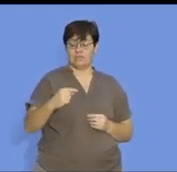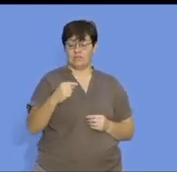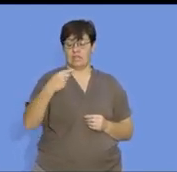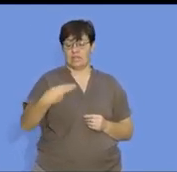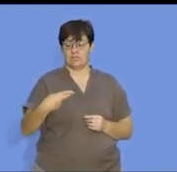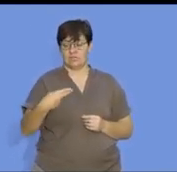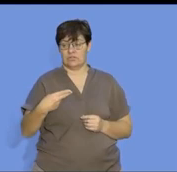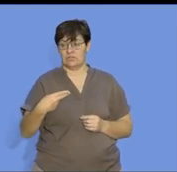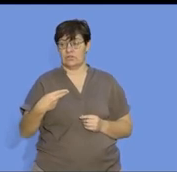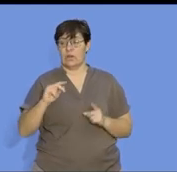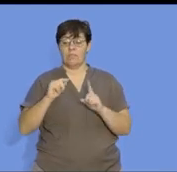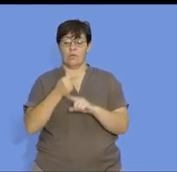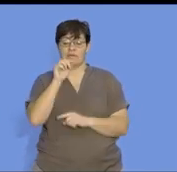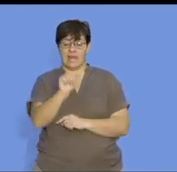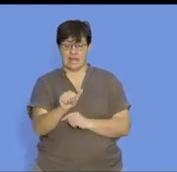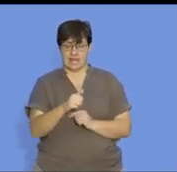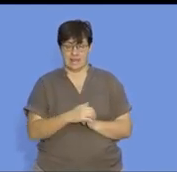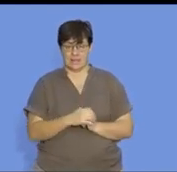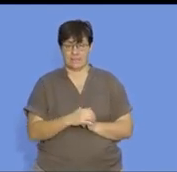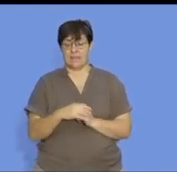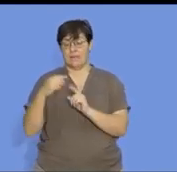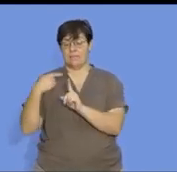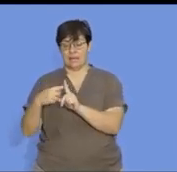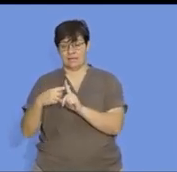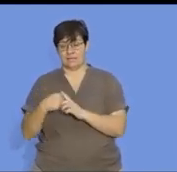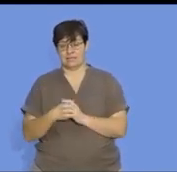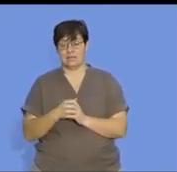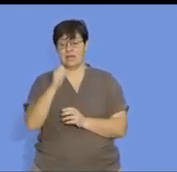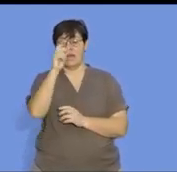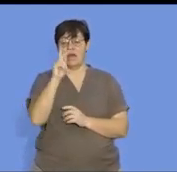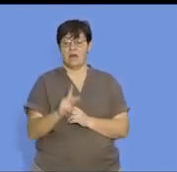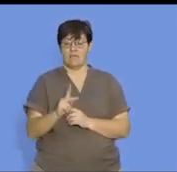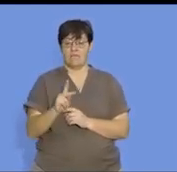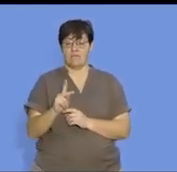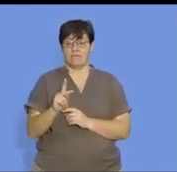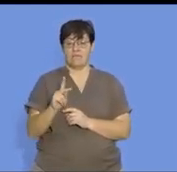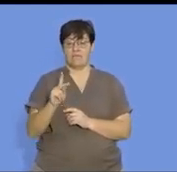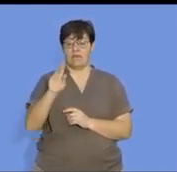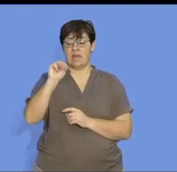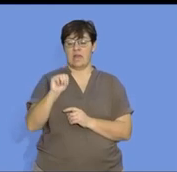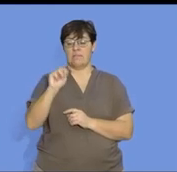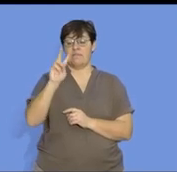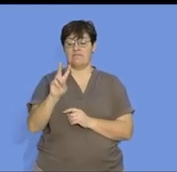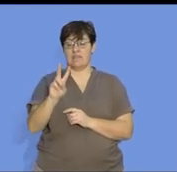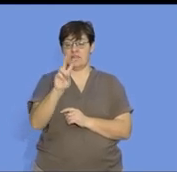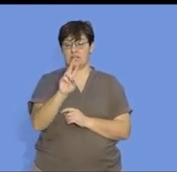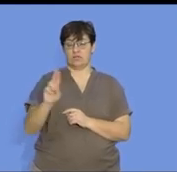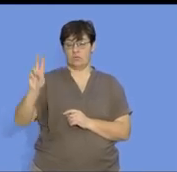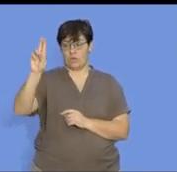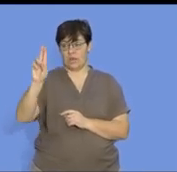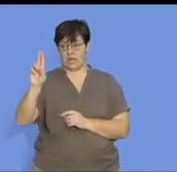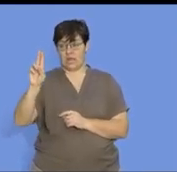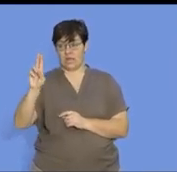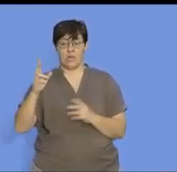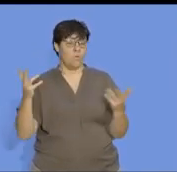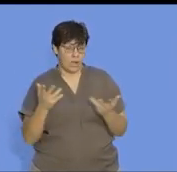at point A plus a half mv squared at point A.